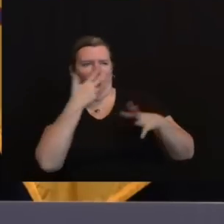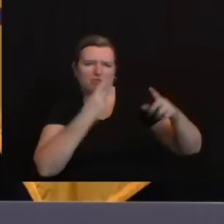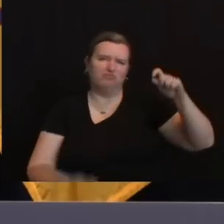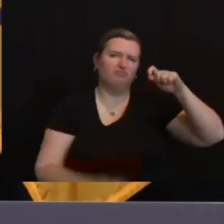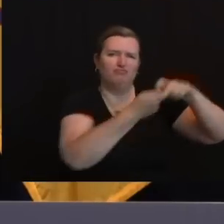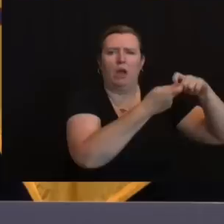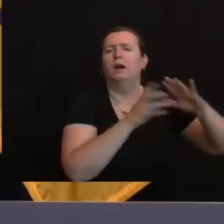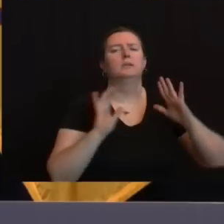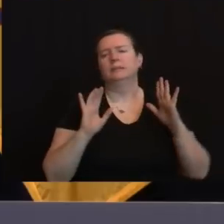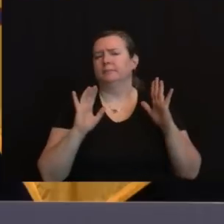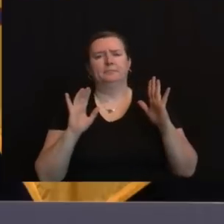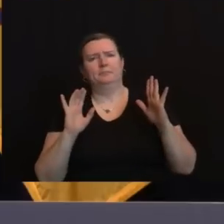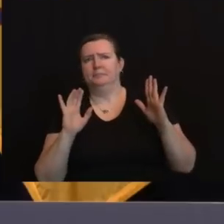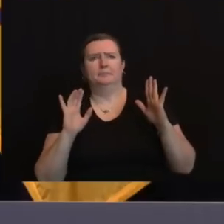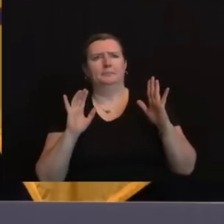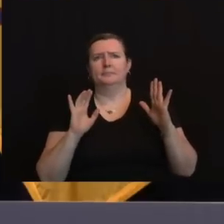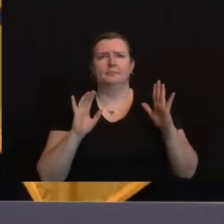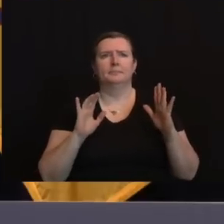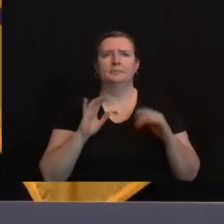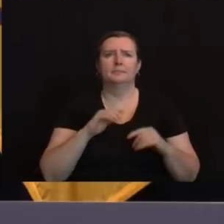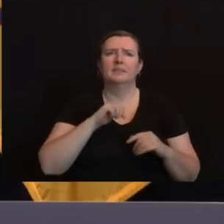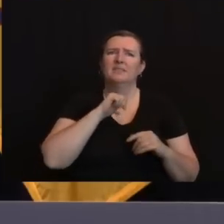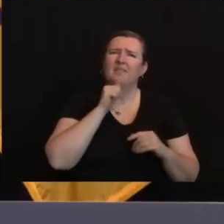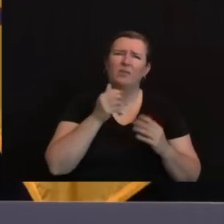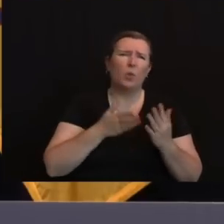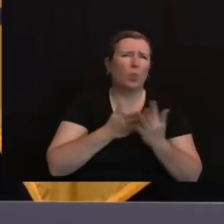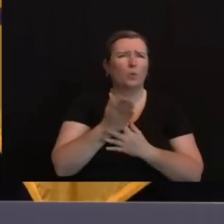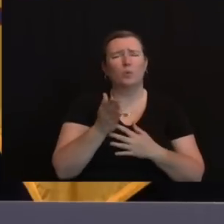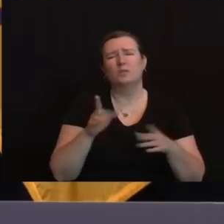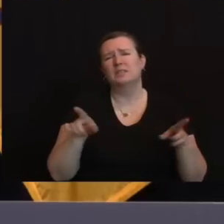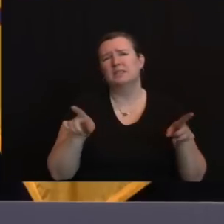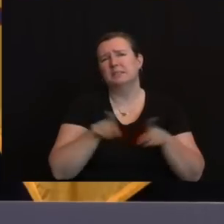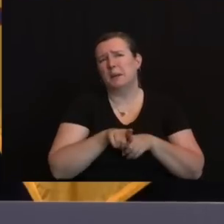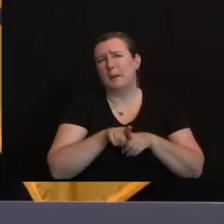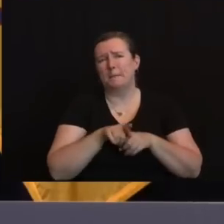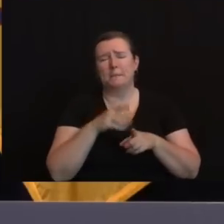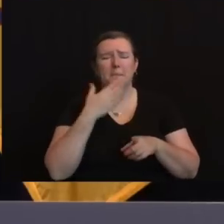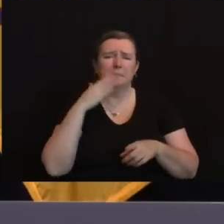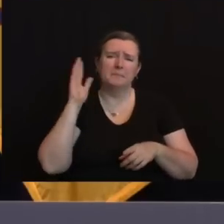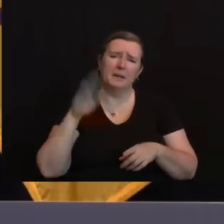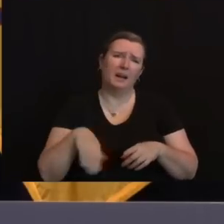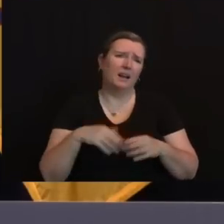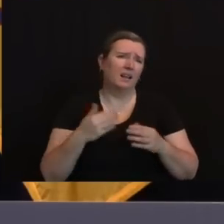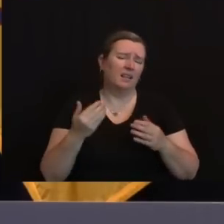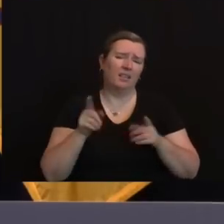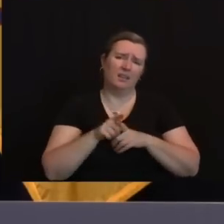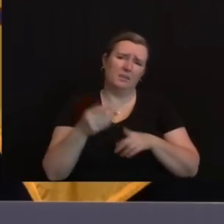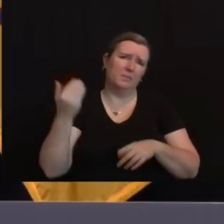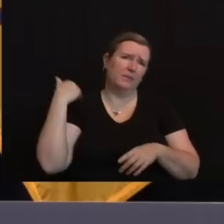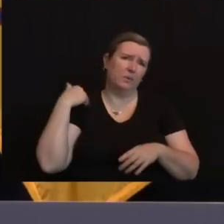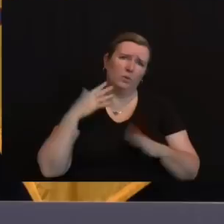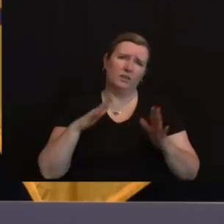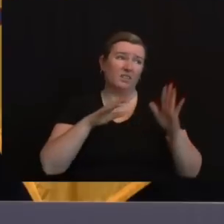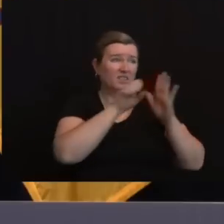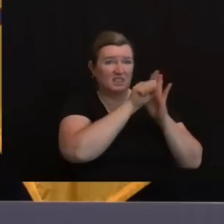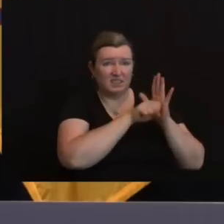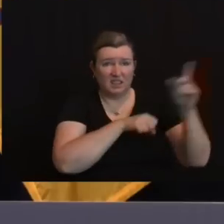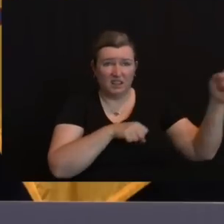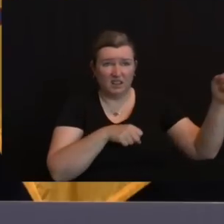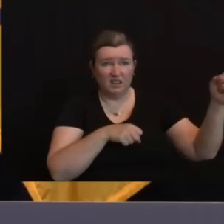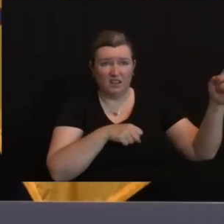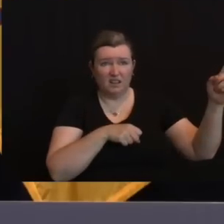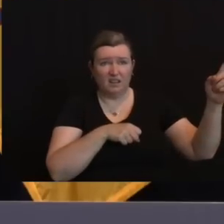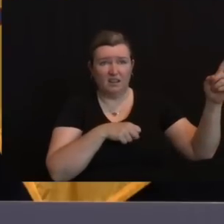we possibly can to not go through hell again. We wish those states, they're in our prayers. We wish them nothing but speedy